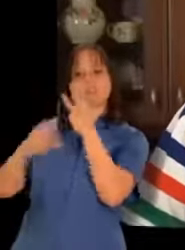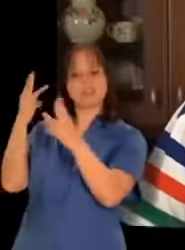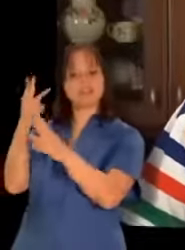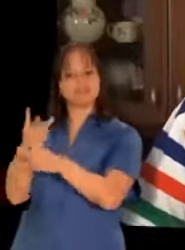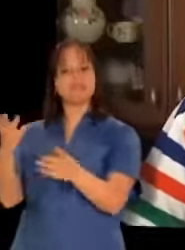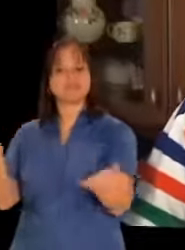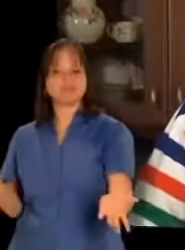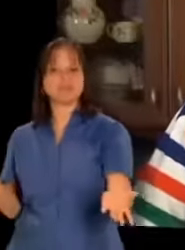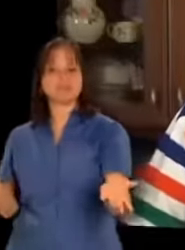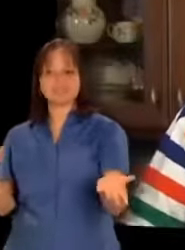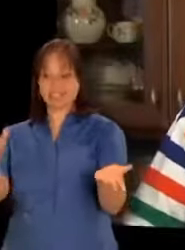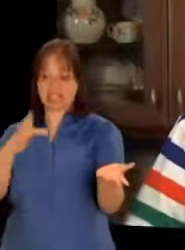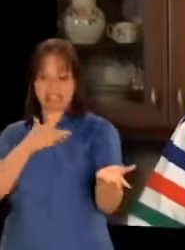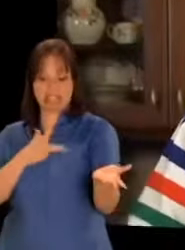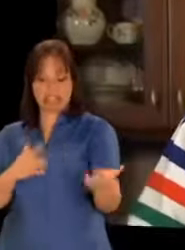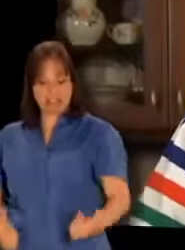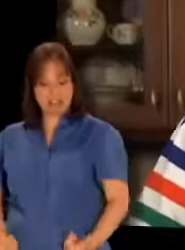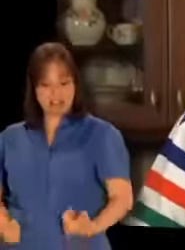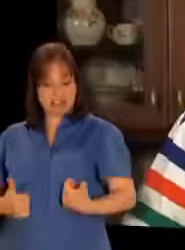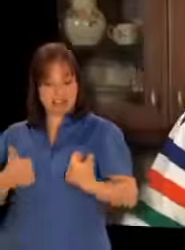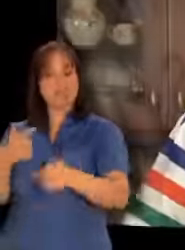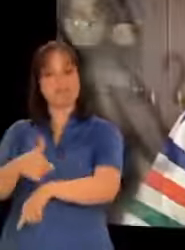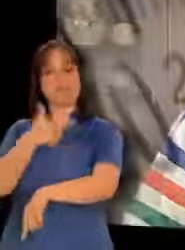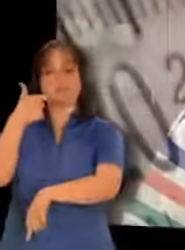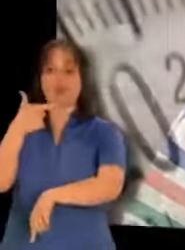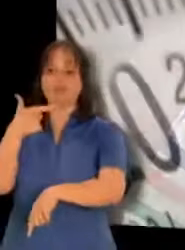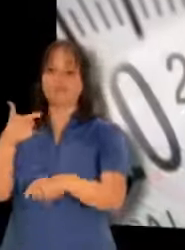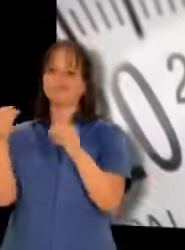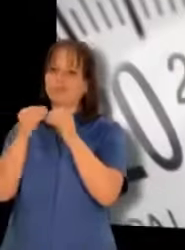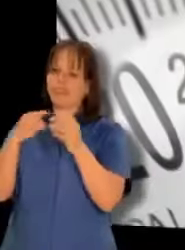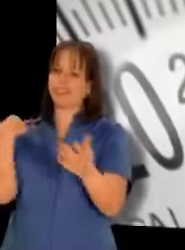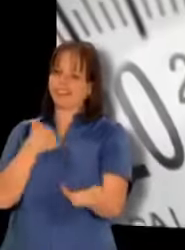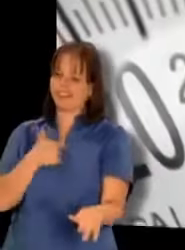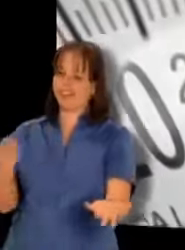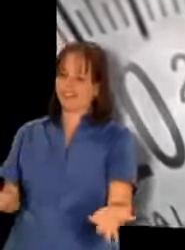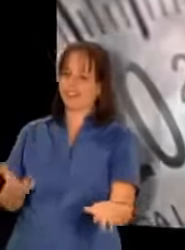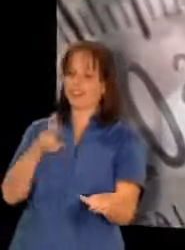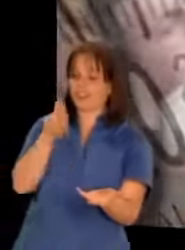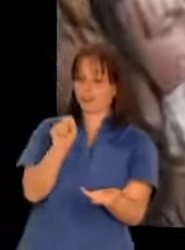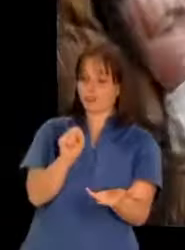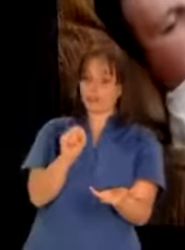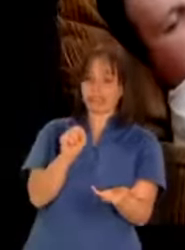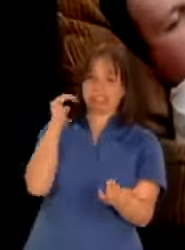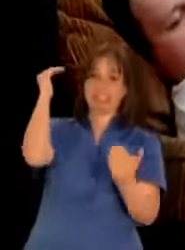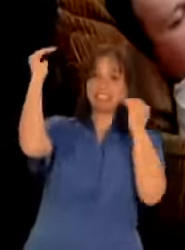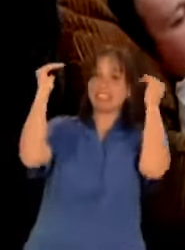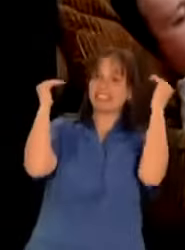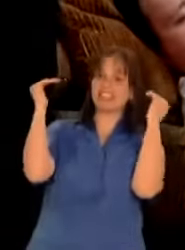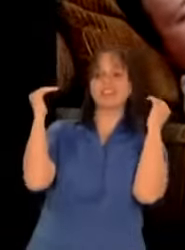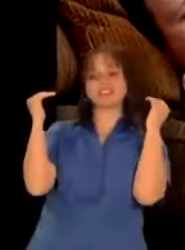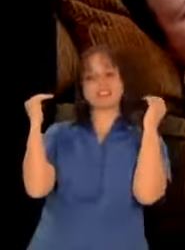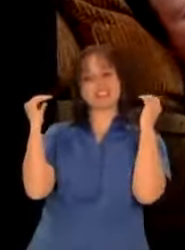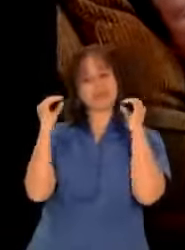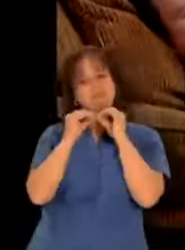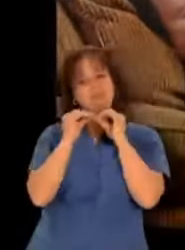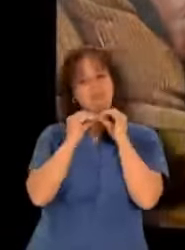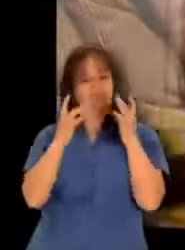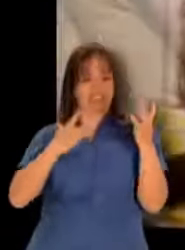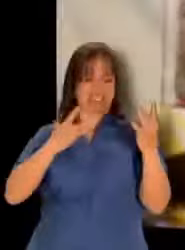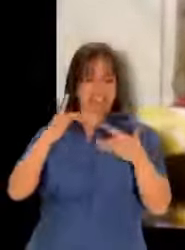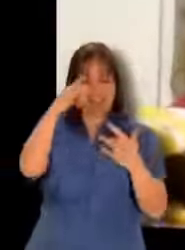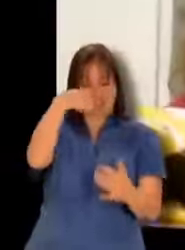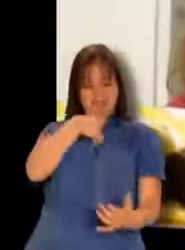world, and they tend to live longer than we do. Here in the U.S., the adult population, and even more concerning to me,